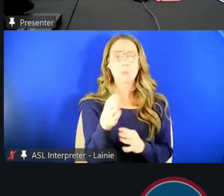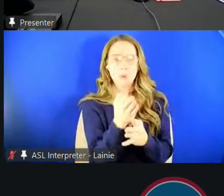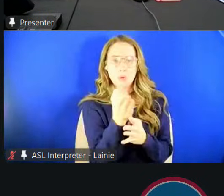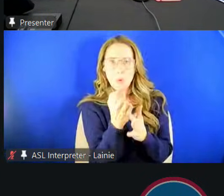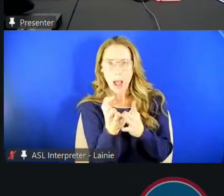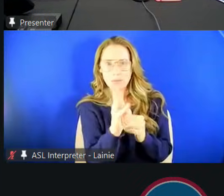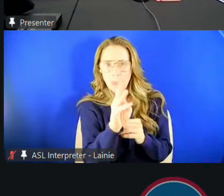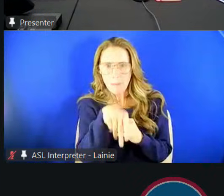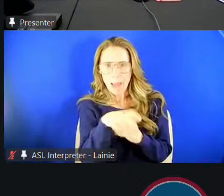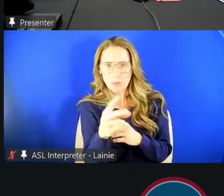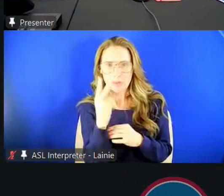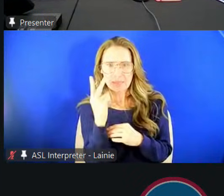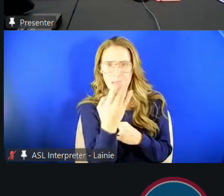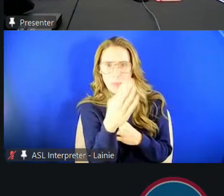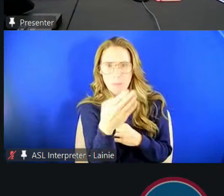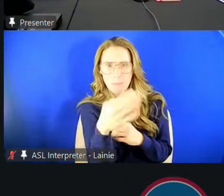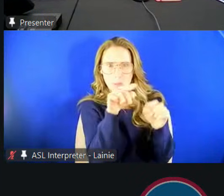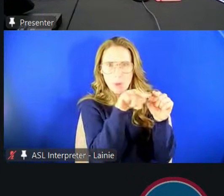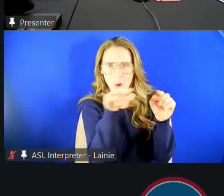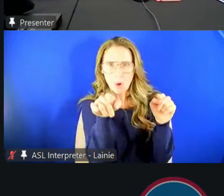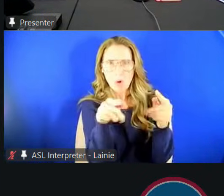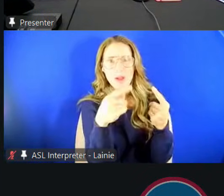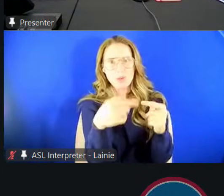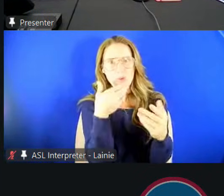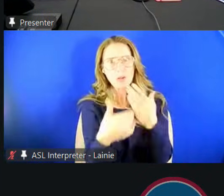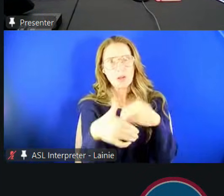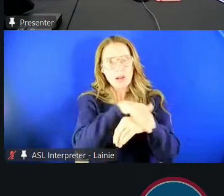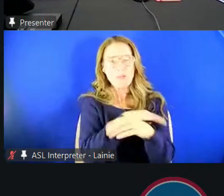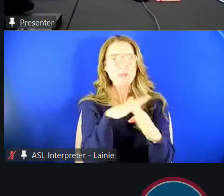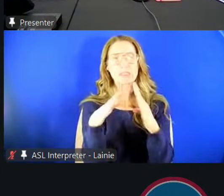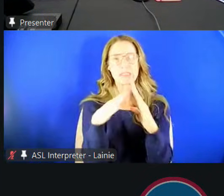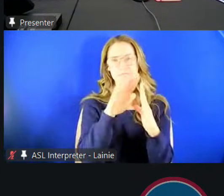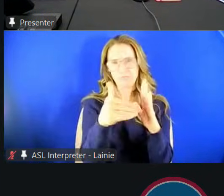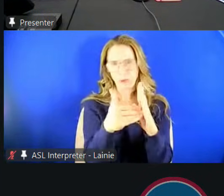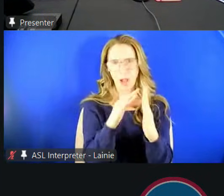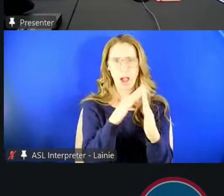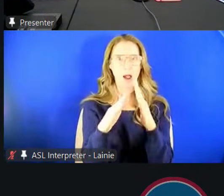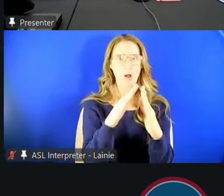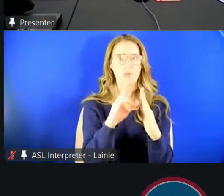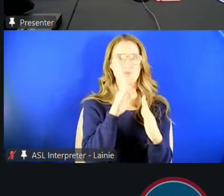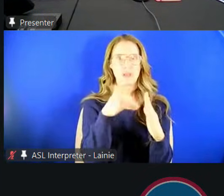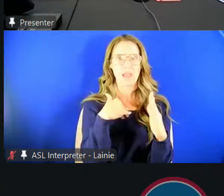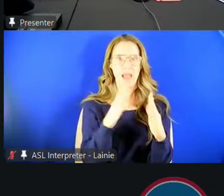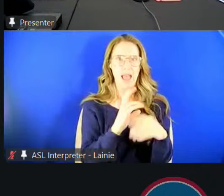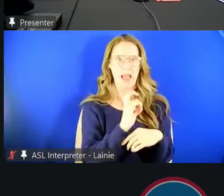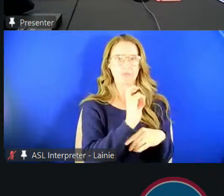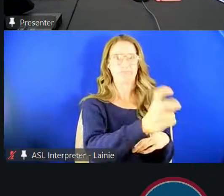see we're trying to get good coverage in the city and really have a grid of